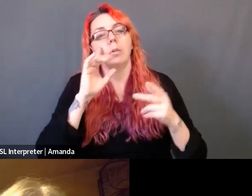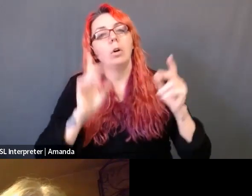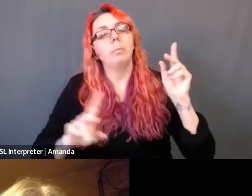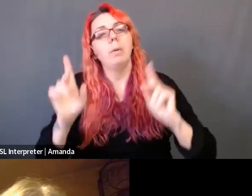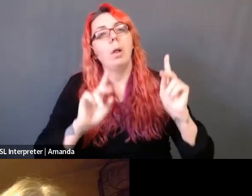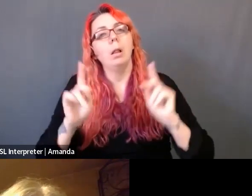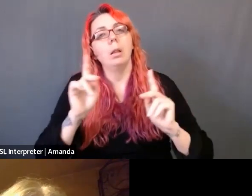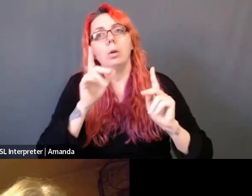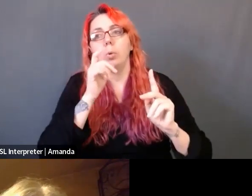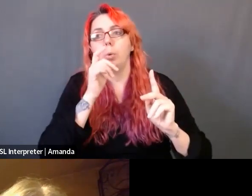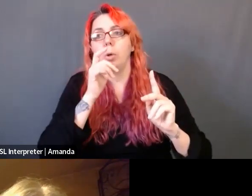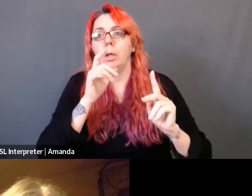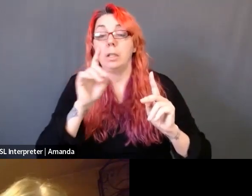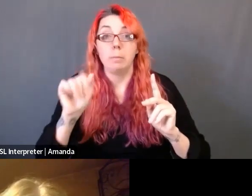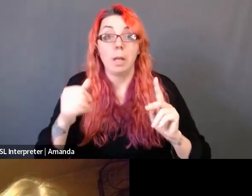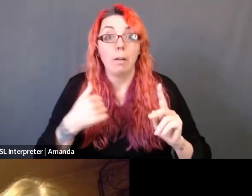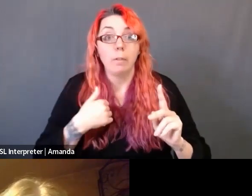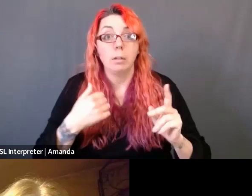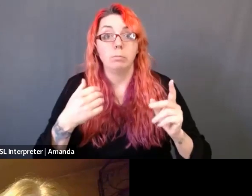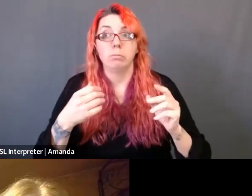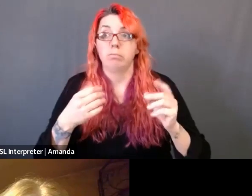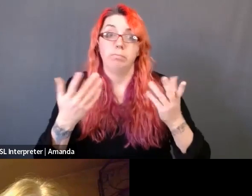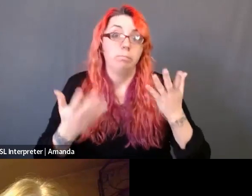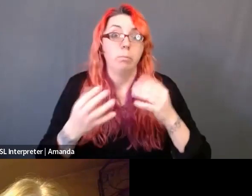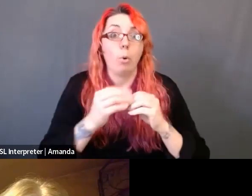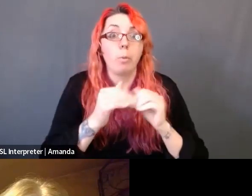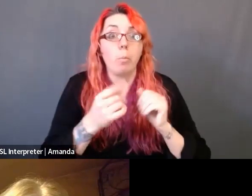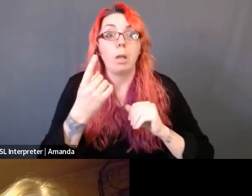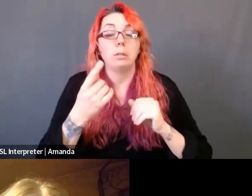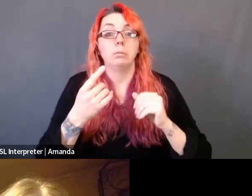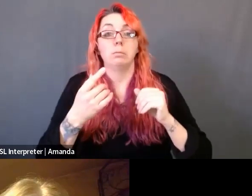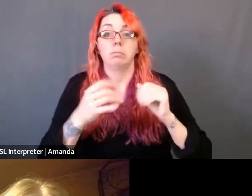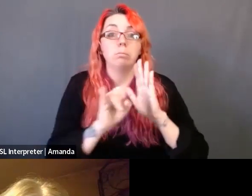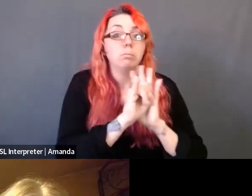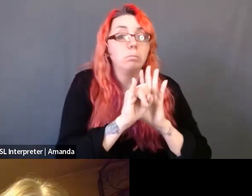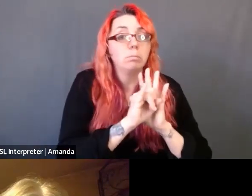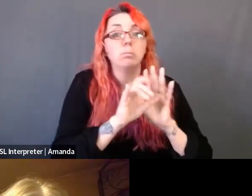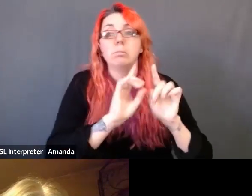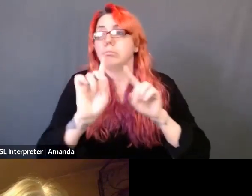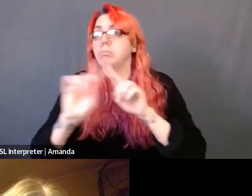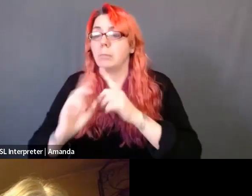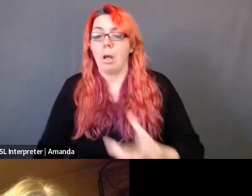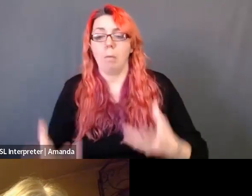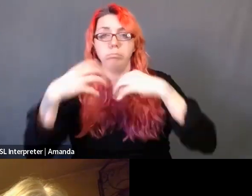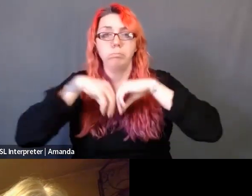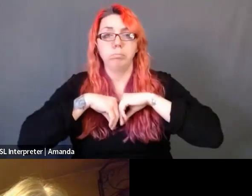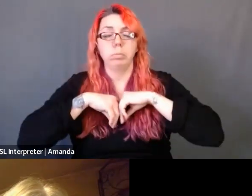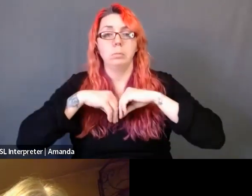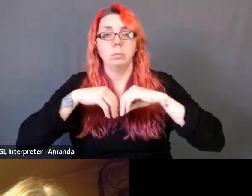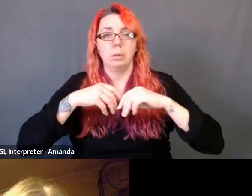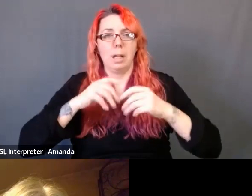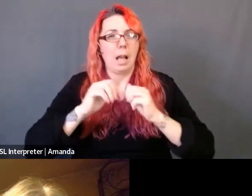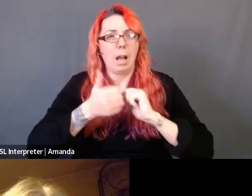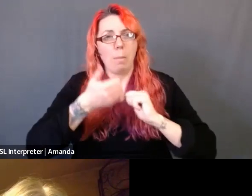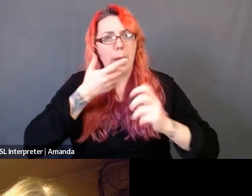different disabilities and so on in the space. And I think also different interests, frankly, and rights in the space that might be challenging each other. I think, again, as I